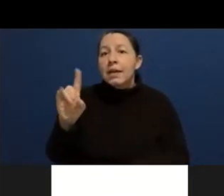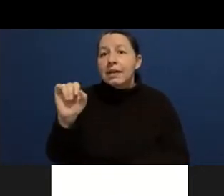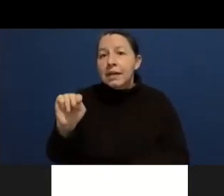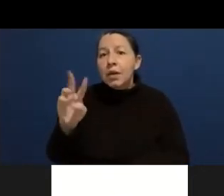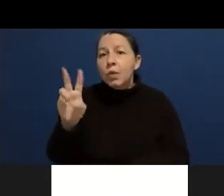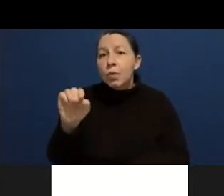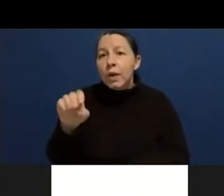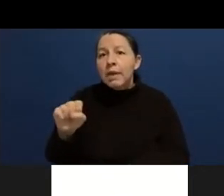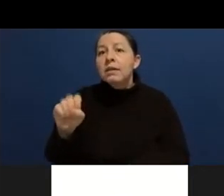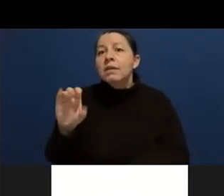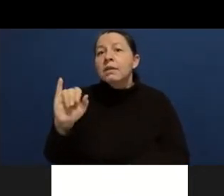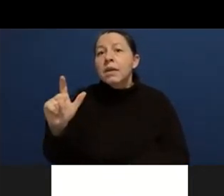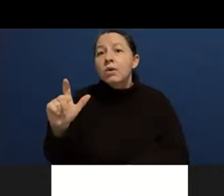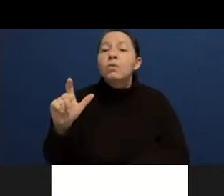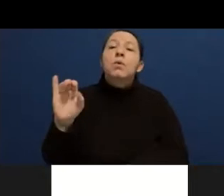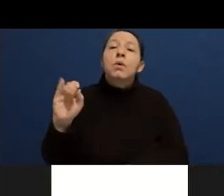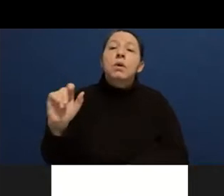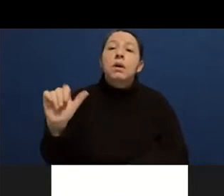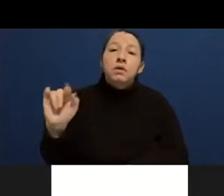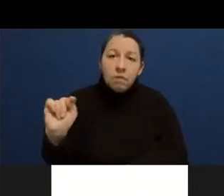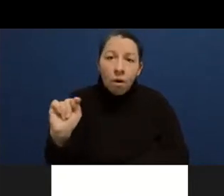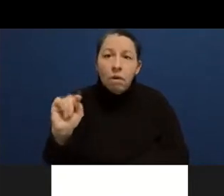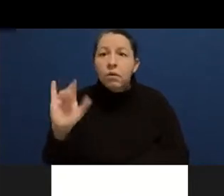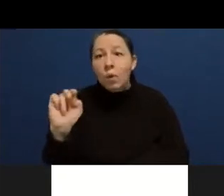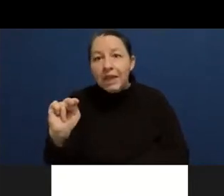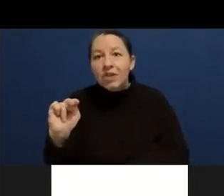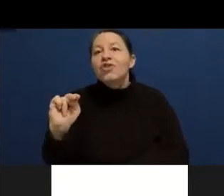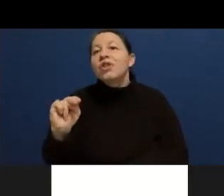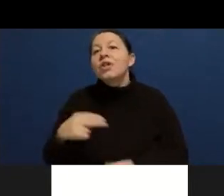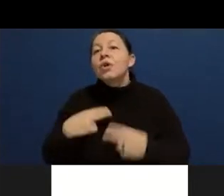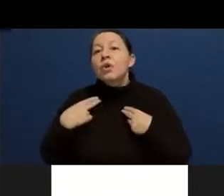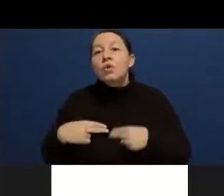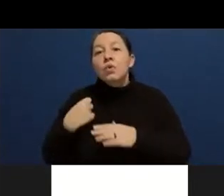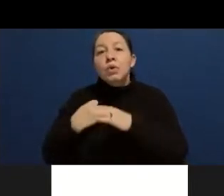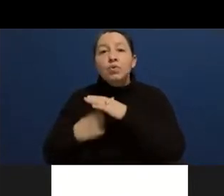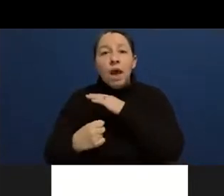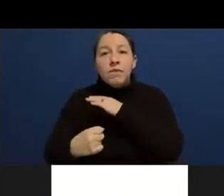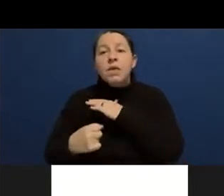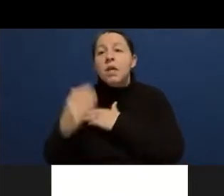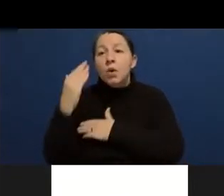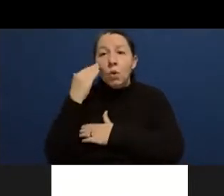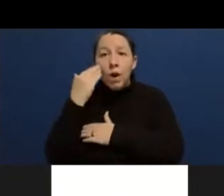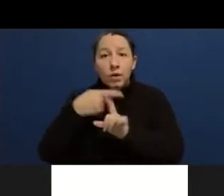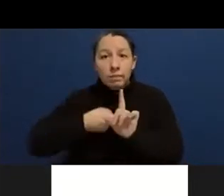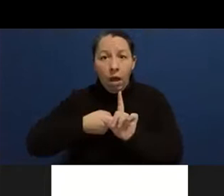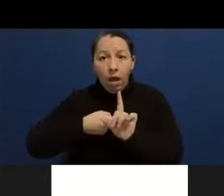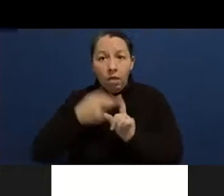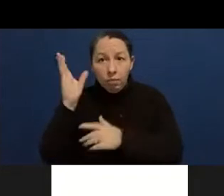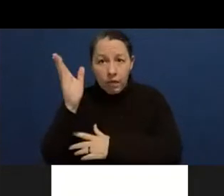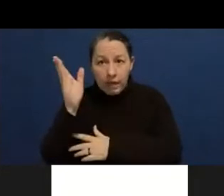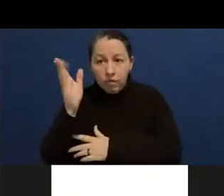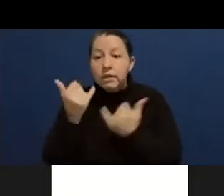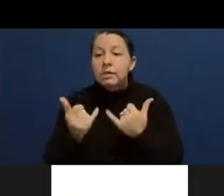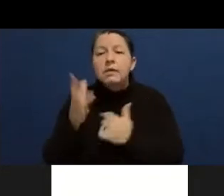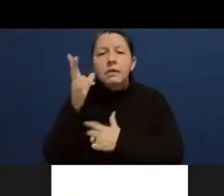Coalition's Human Trafficking Awareness Month presentation. Today, we will